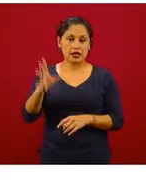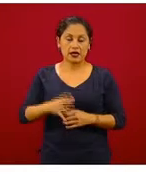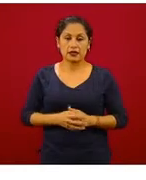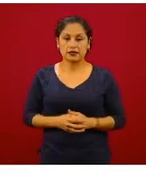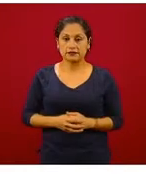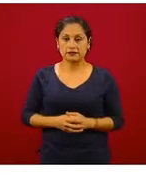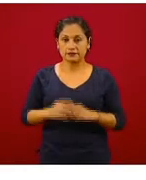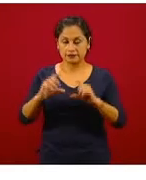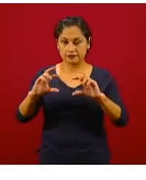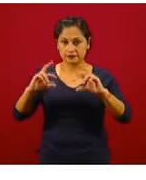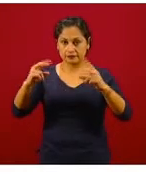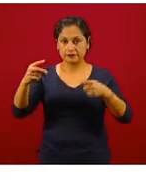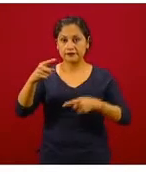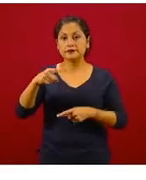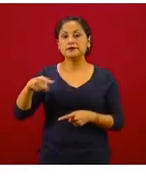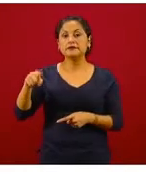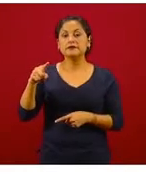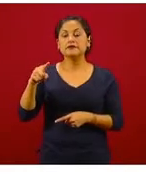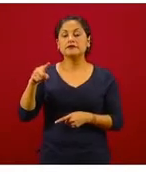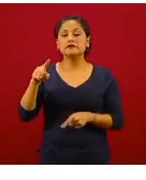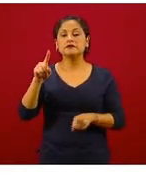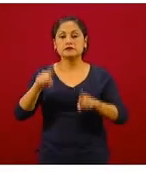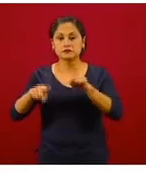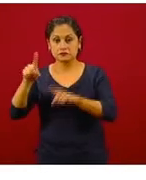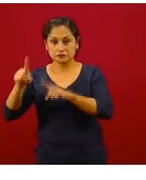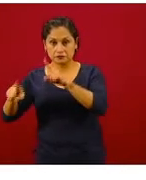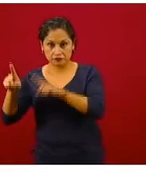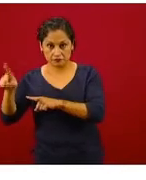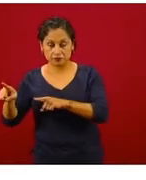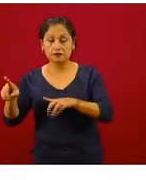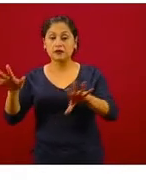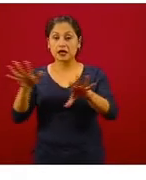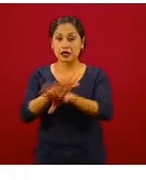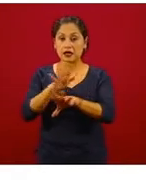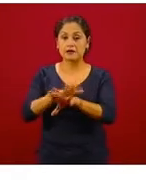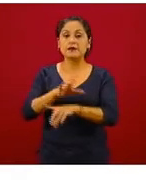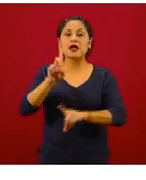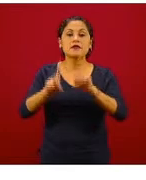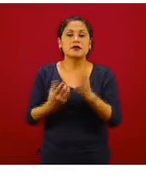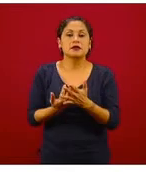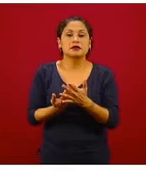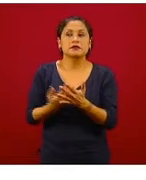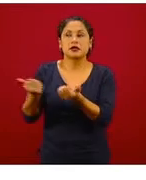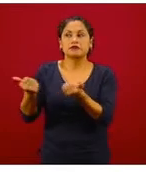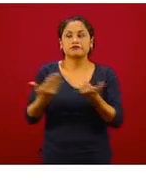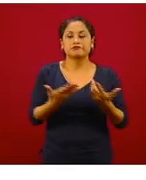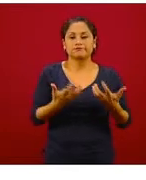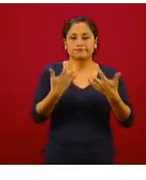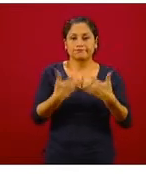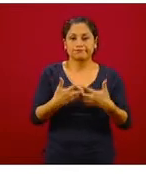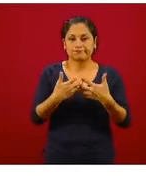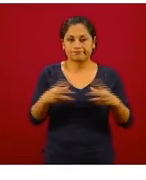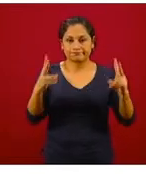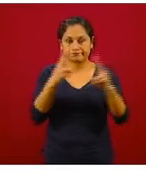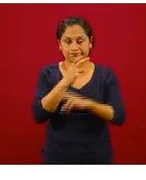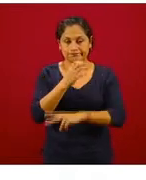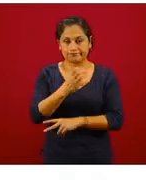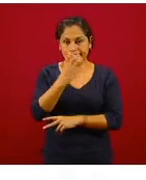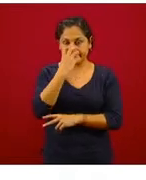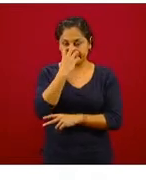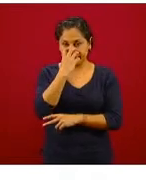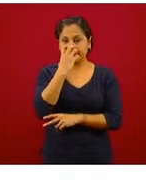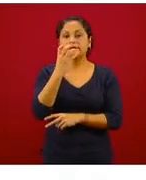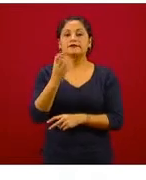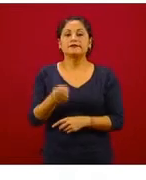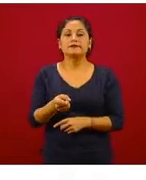beds and general hospital beds. And we've had some change here depending on whether ventilators arrived or not. We